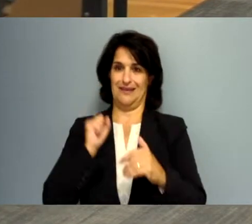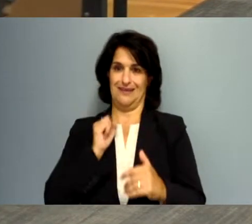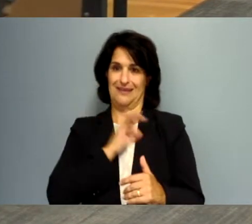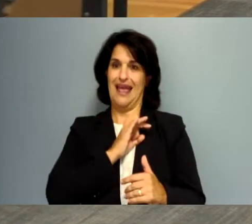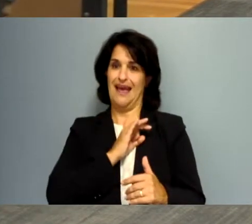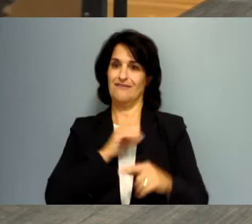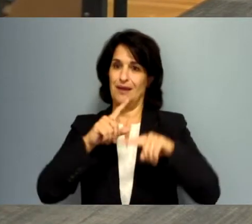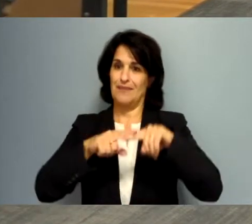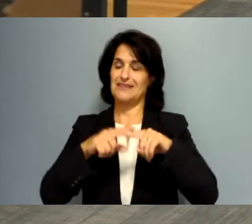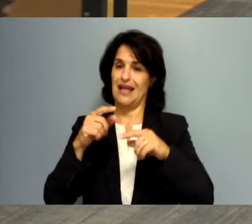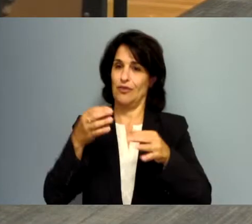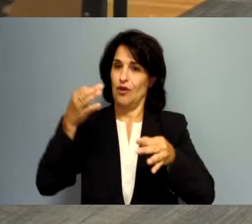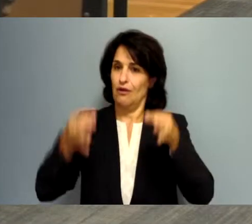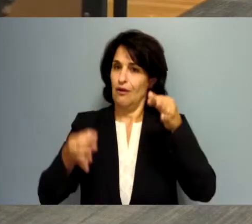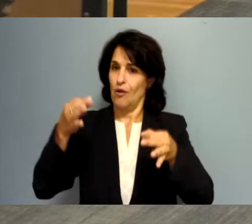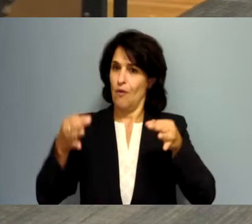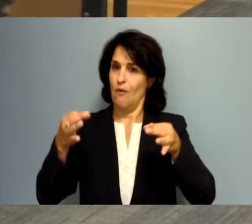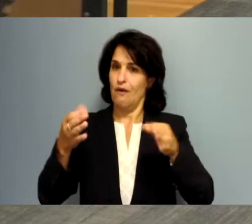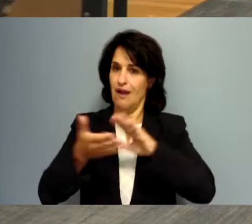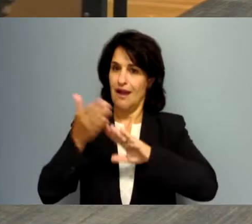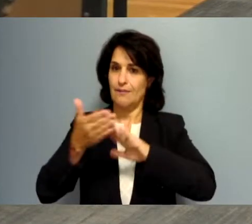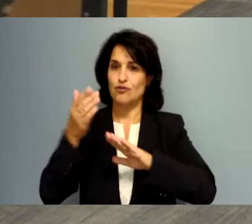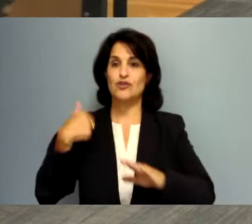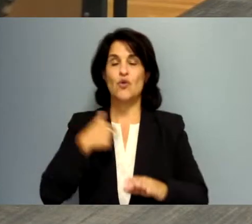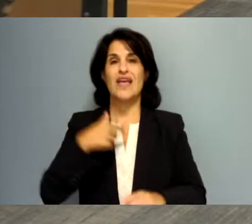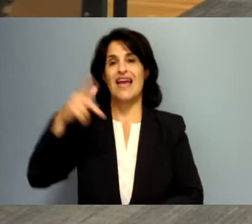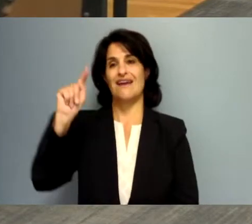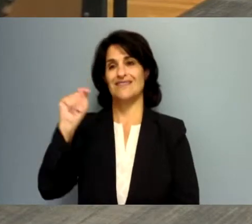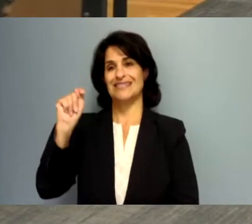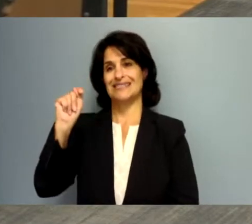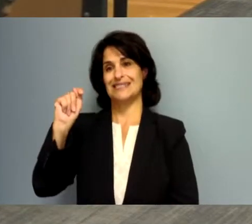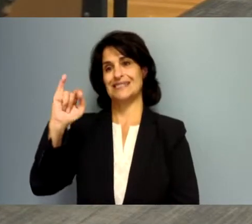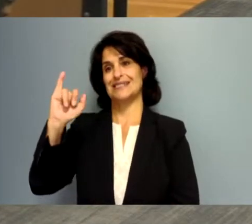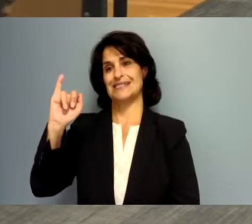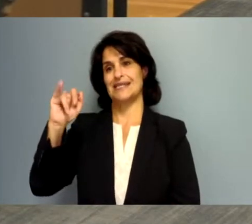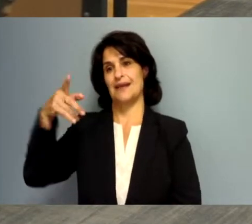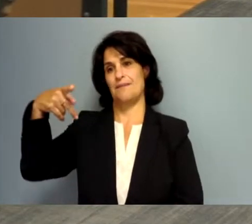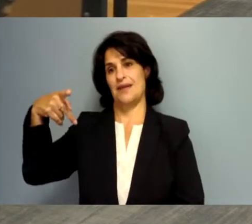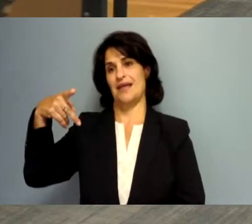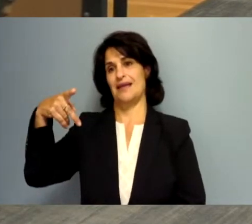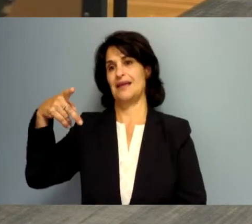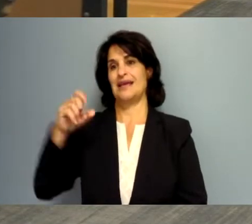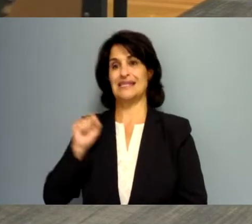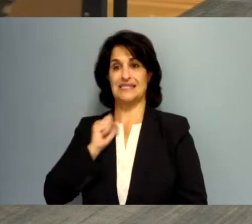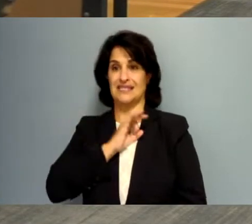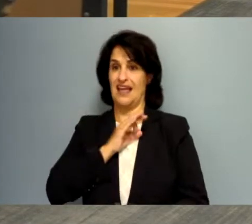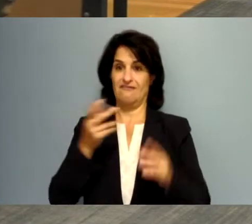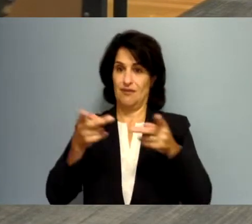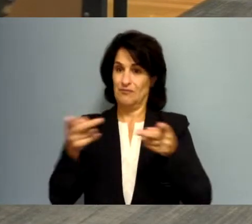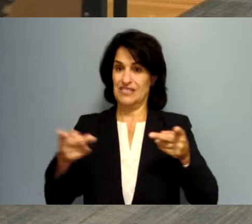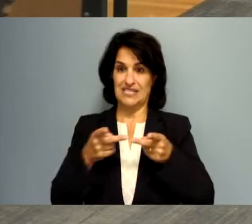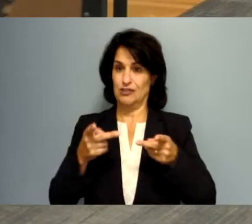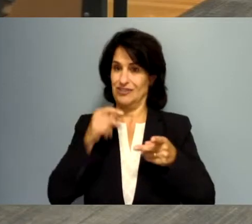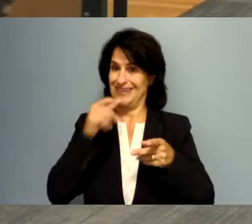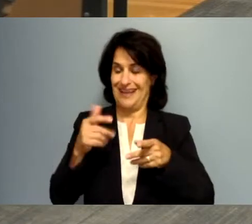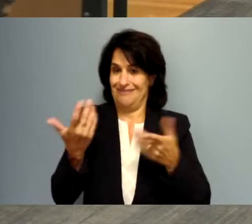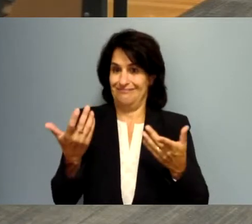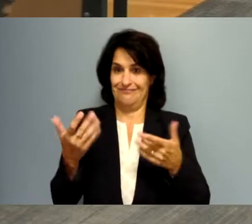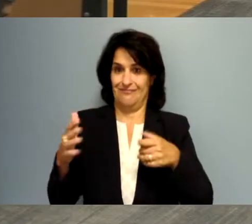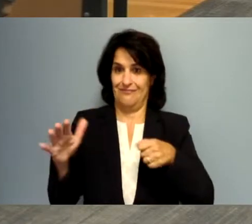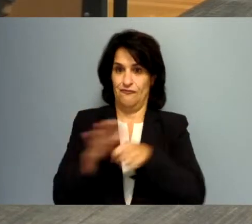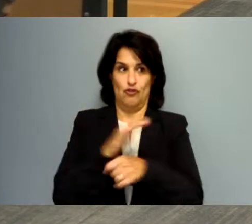operations. We have tip staff positions that are unfilled right now as well. What I'd like to do